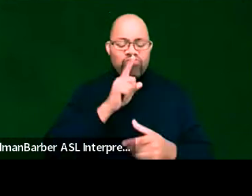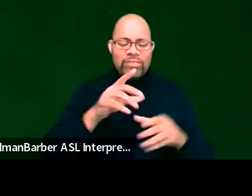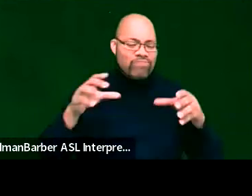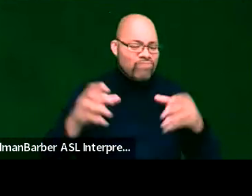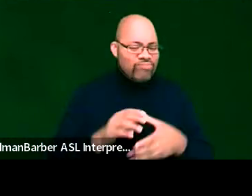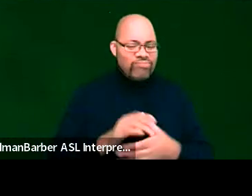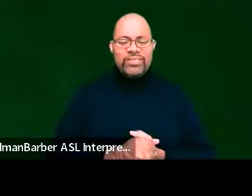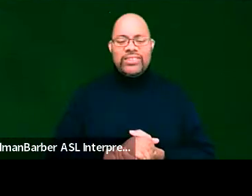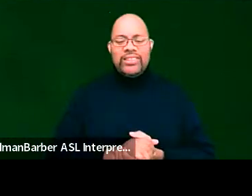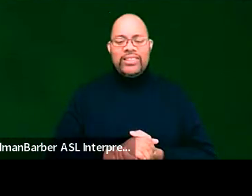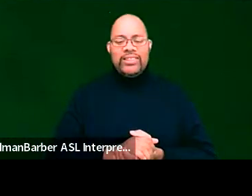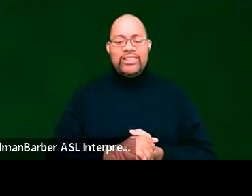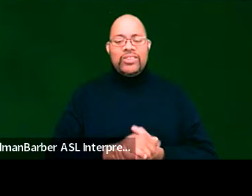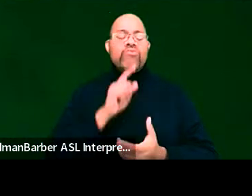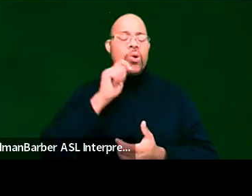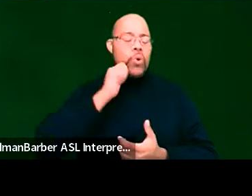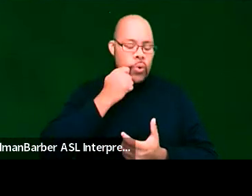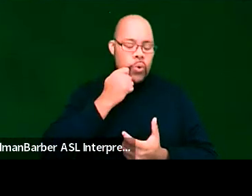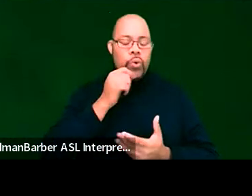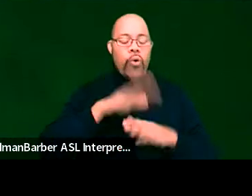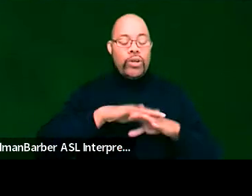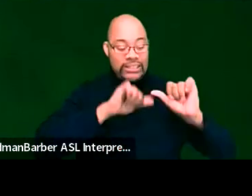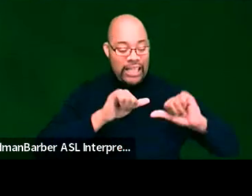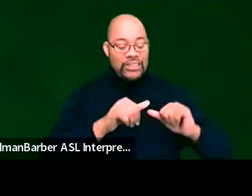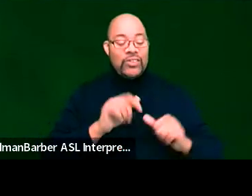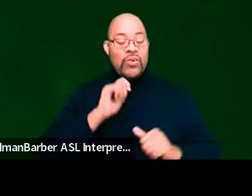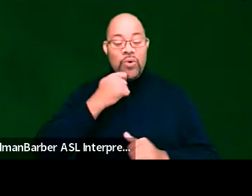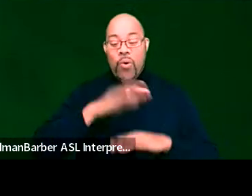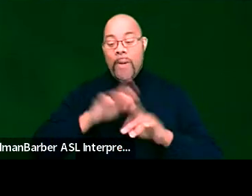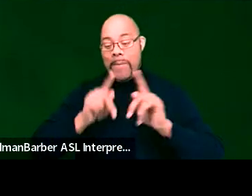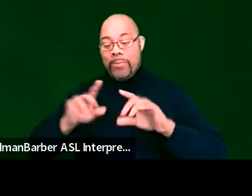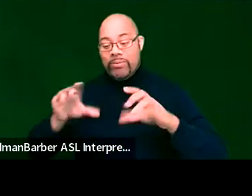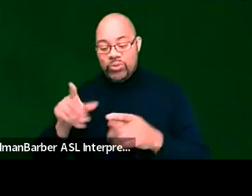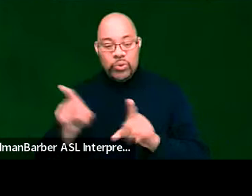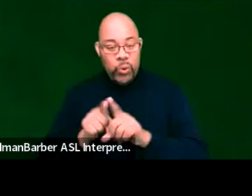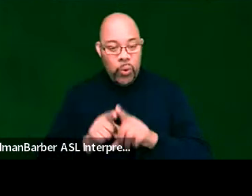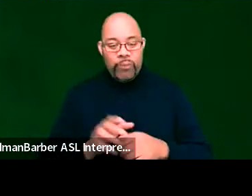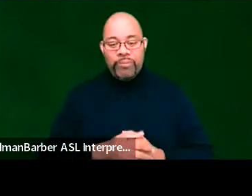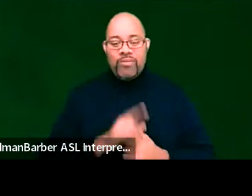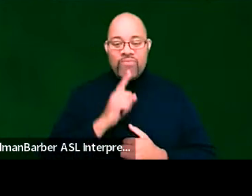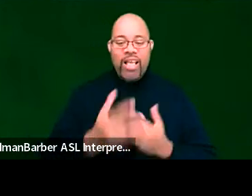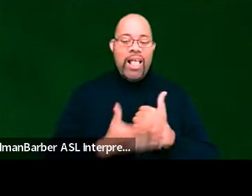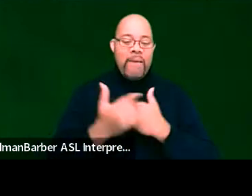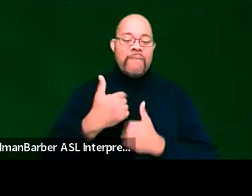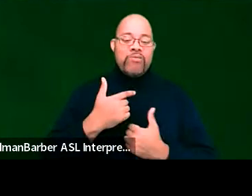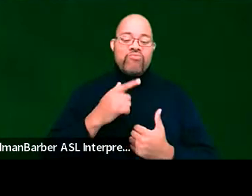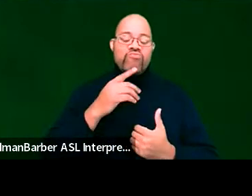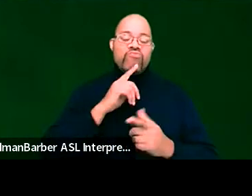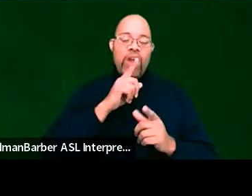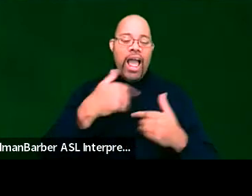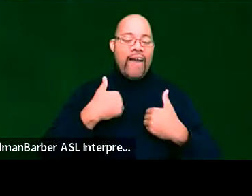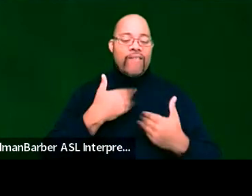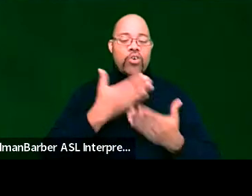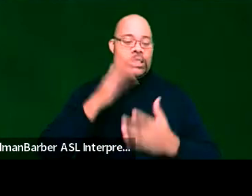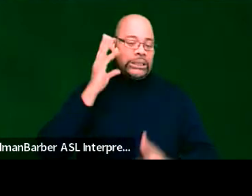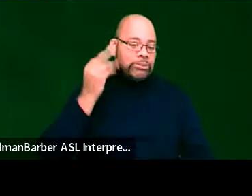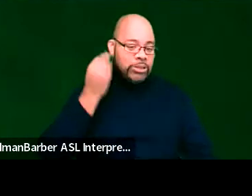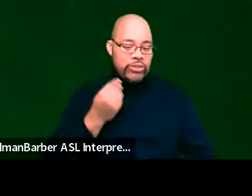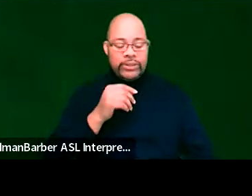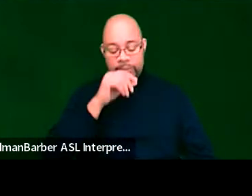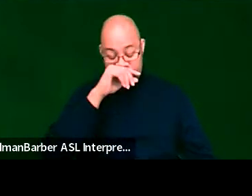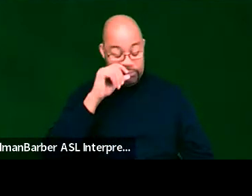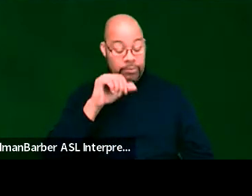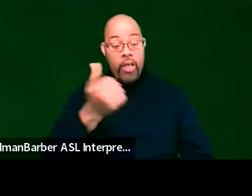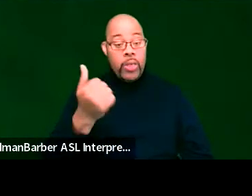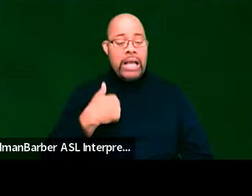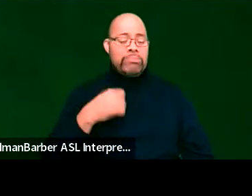together there for us there. So it was cool on the science front, cool on the people front, and really helped be a great experience. And the